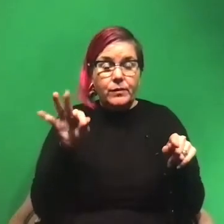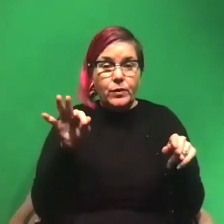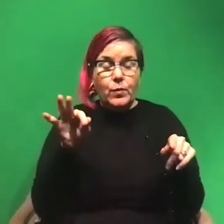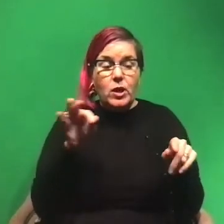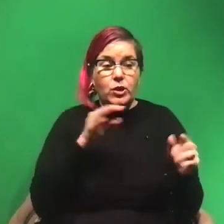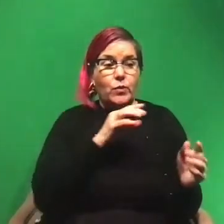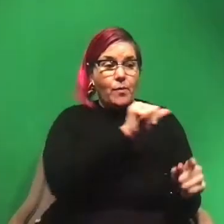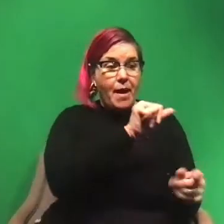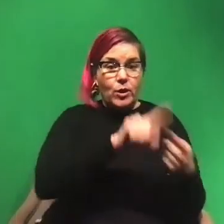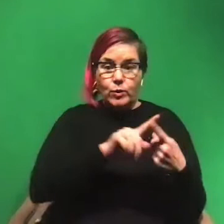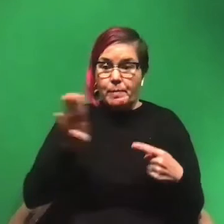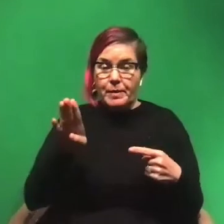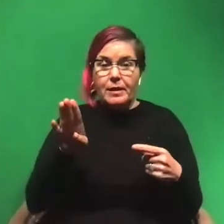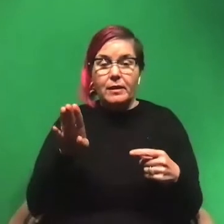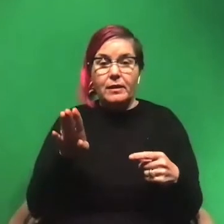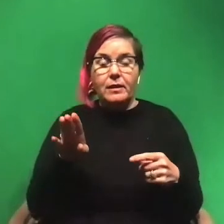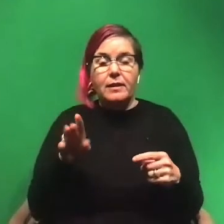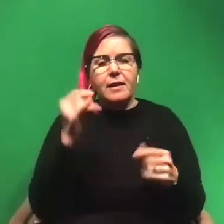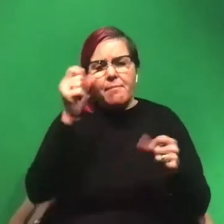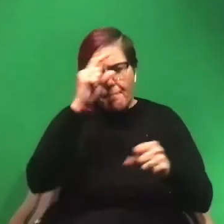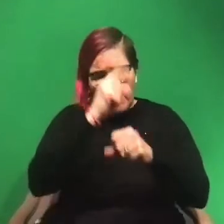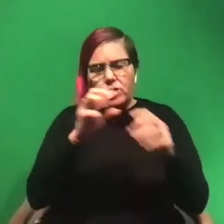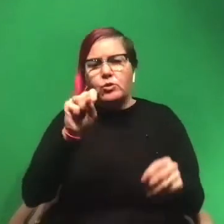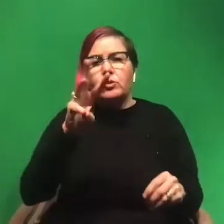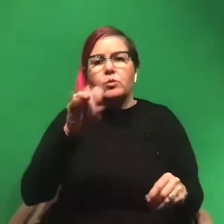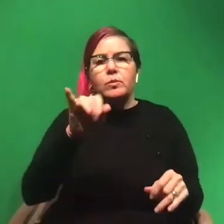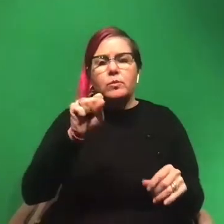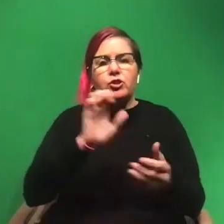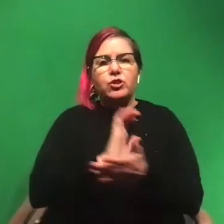B, imagine a Swiss cheese, and every single thing that